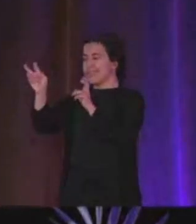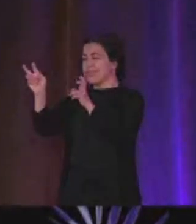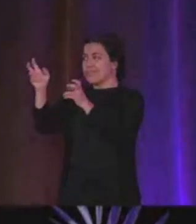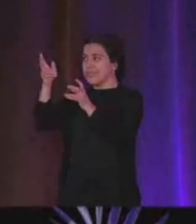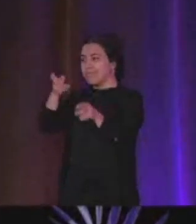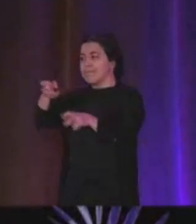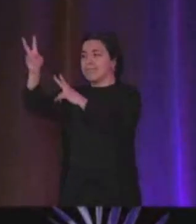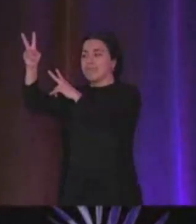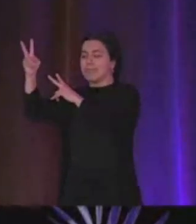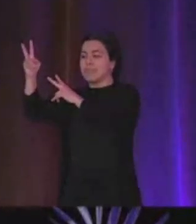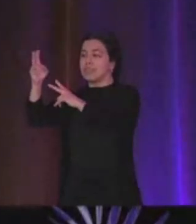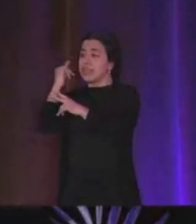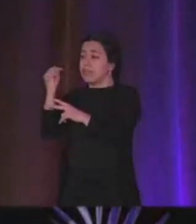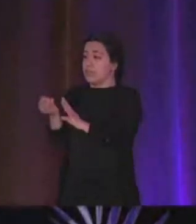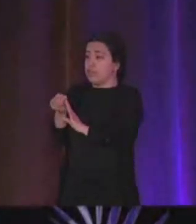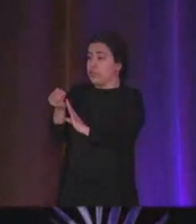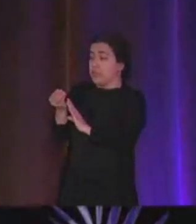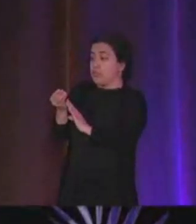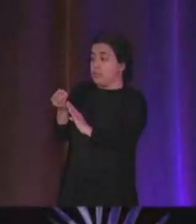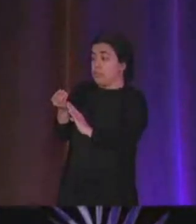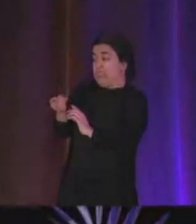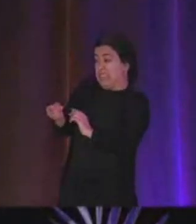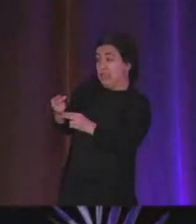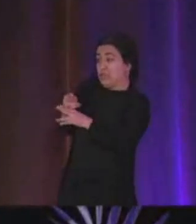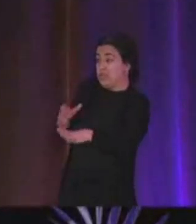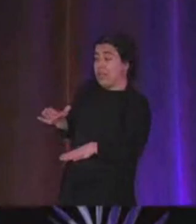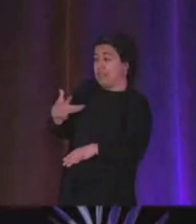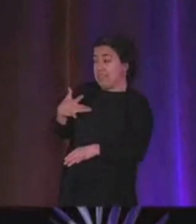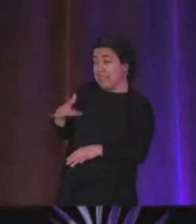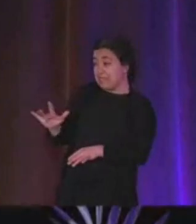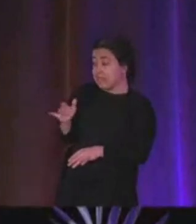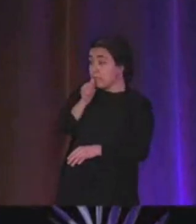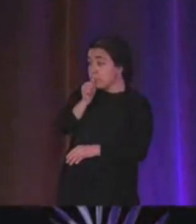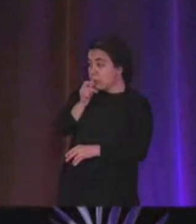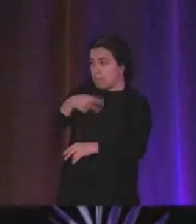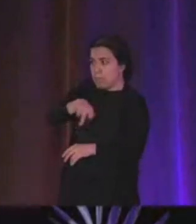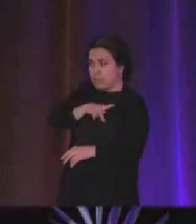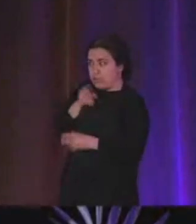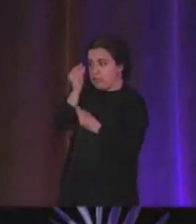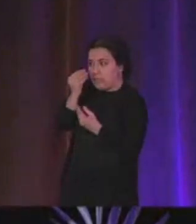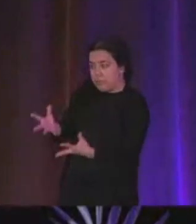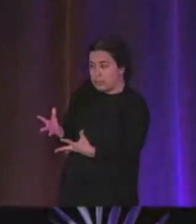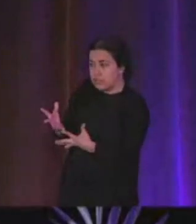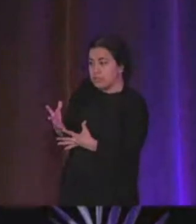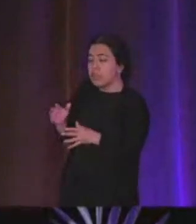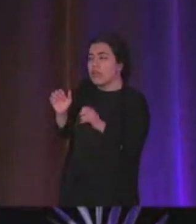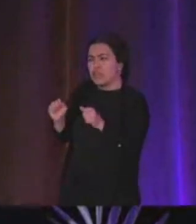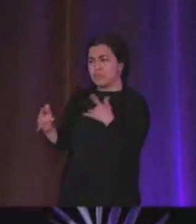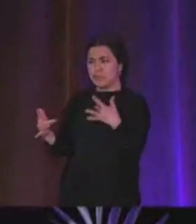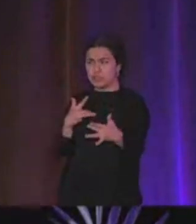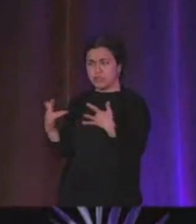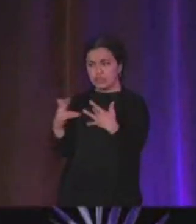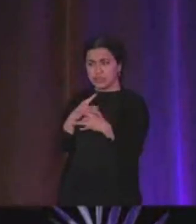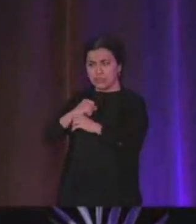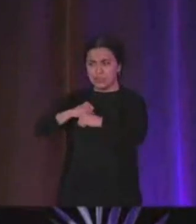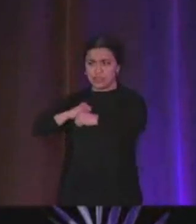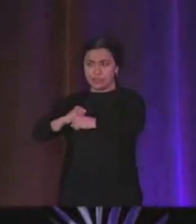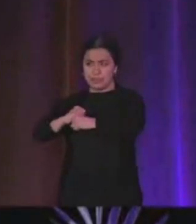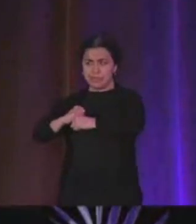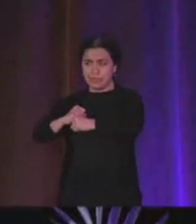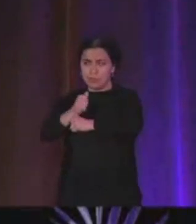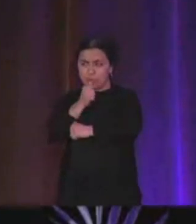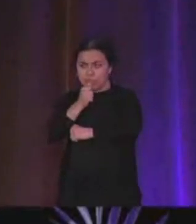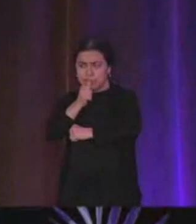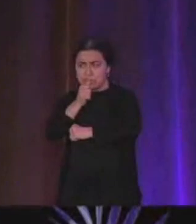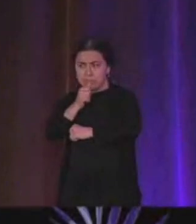and if you are handling the user-sensitive information or personal identified information, then it also could raise the concerns of the security and privacy.